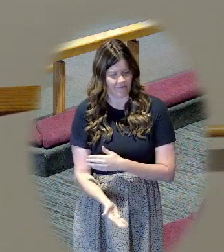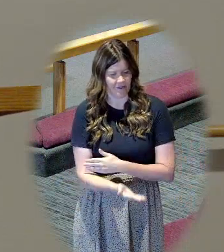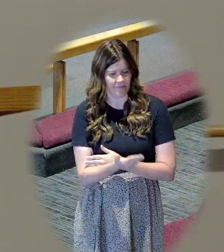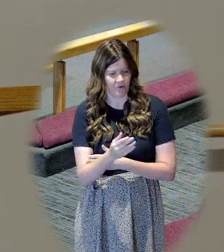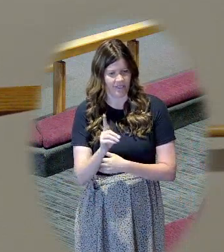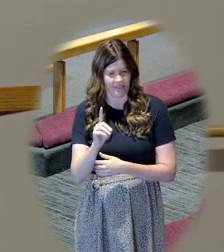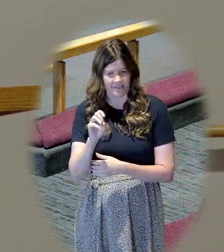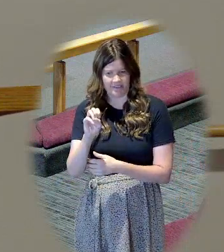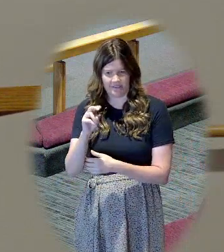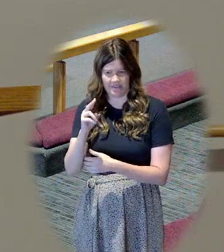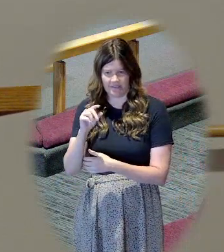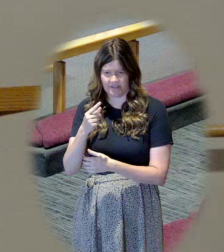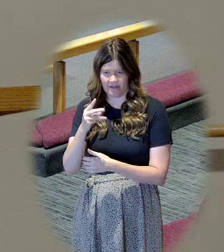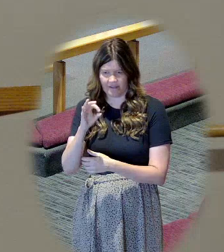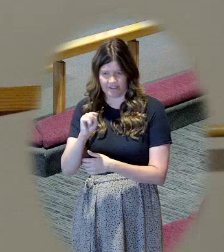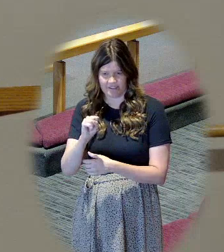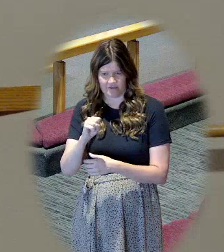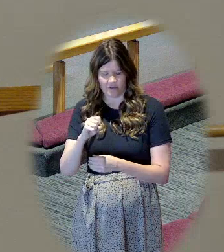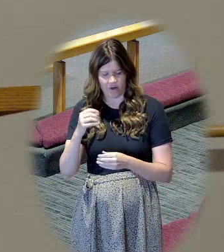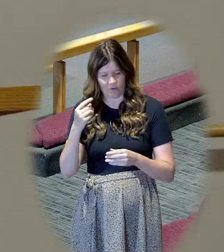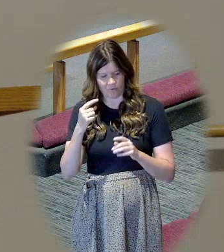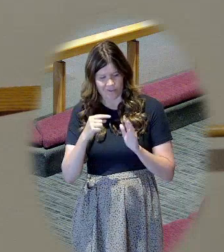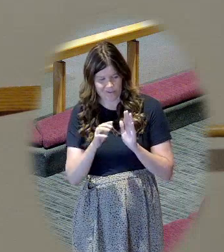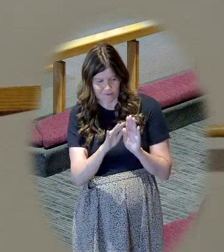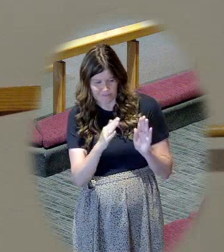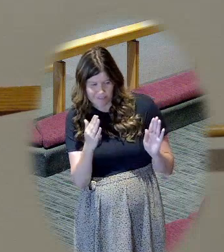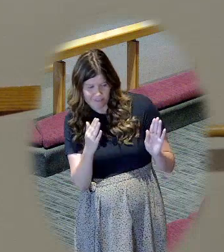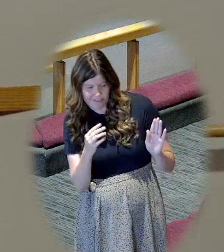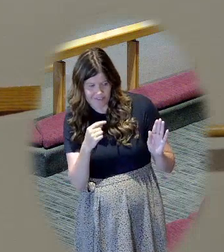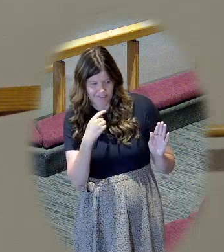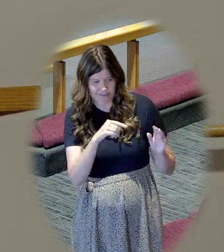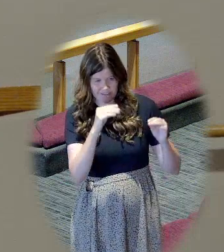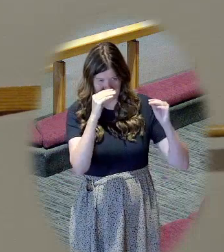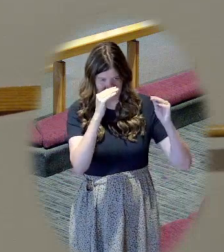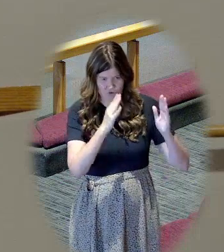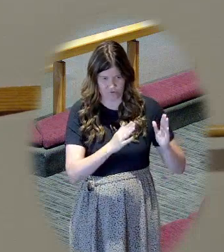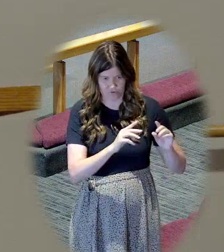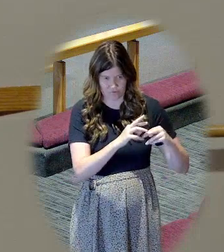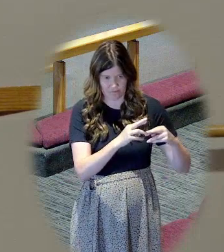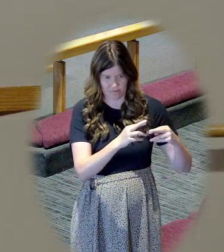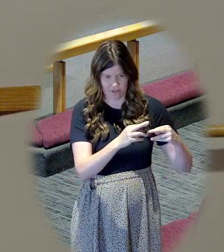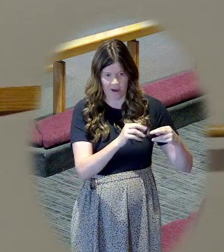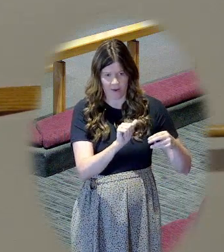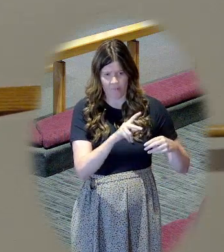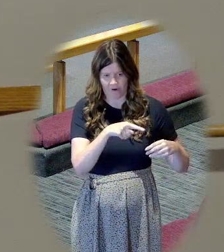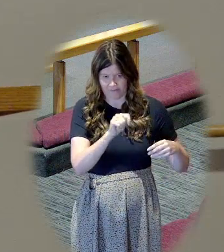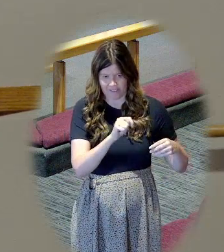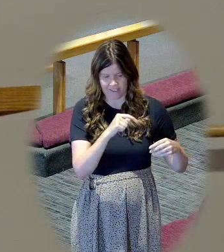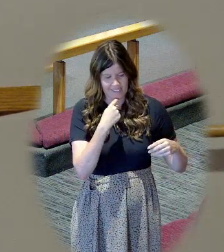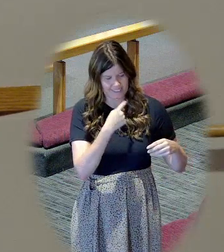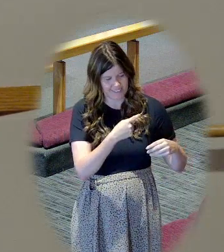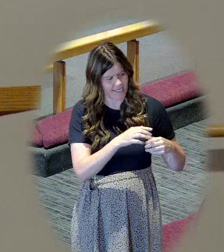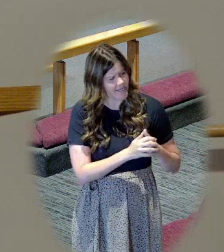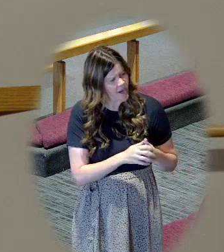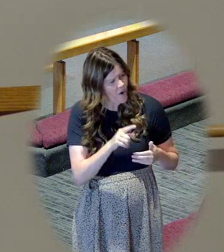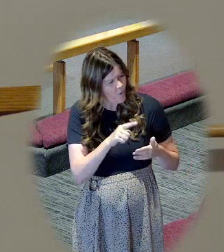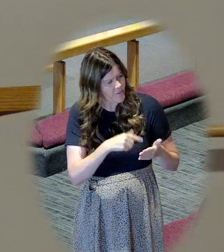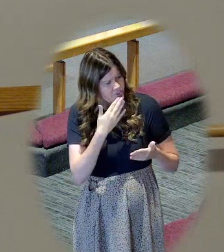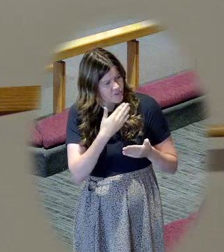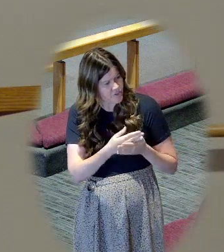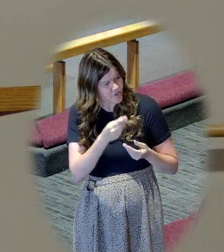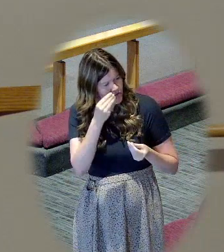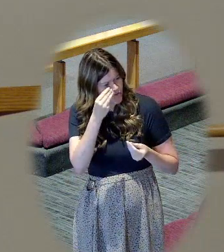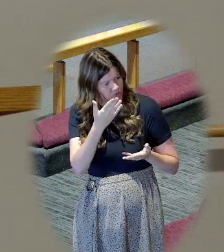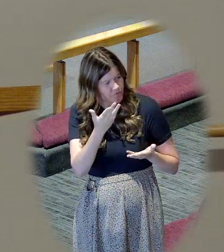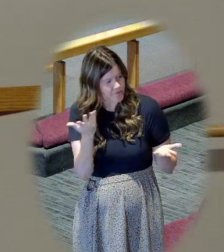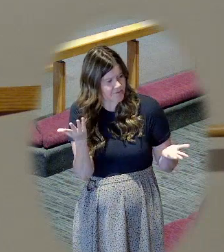would stick his head in the door to that teacher's apartment and ask the same question, "What's the good